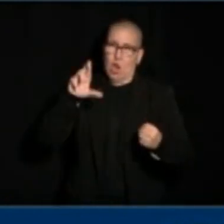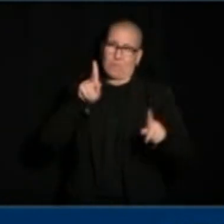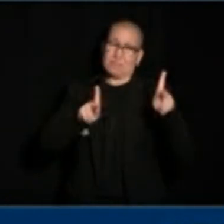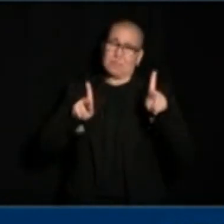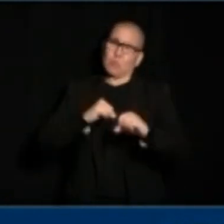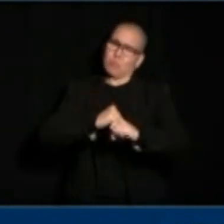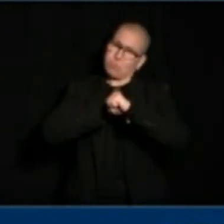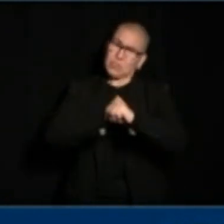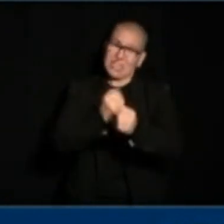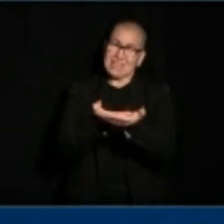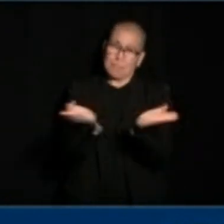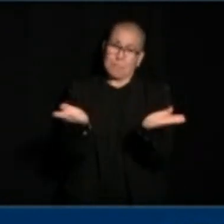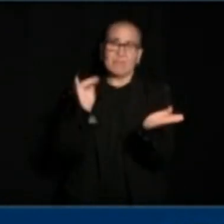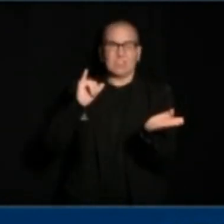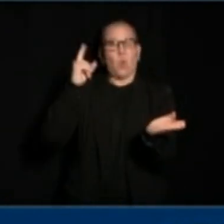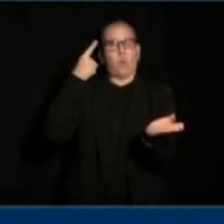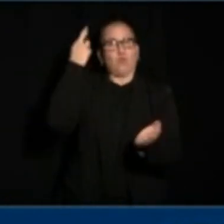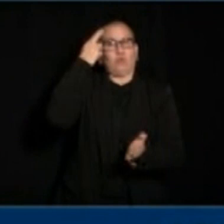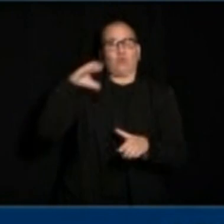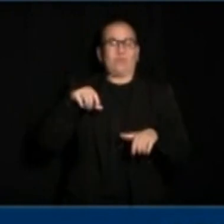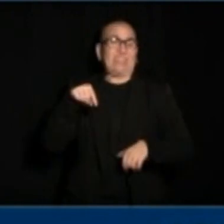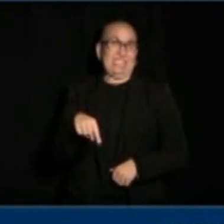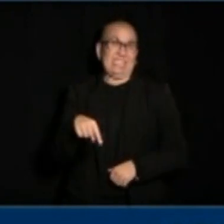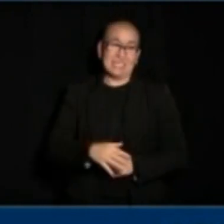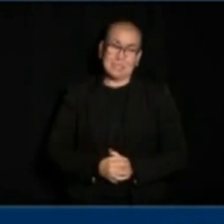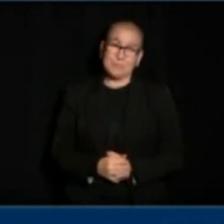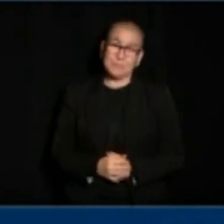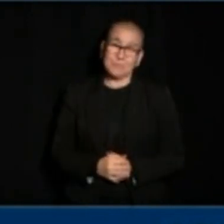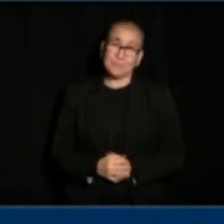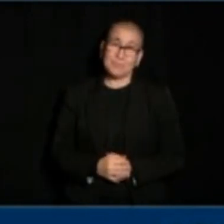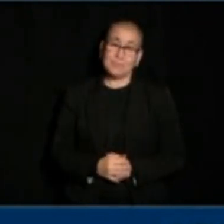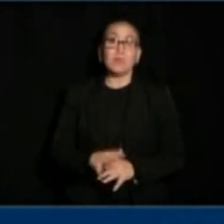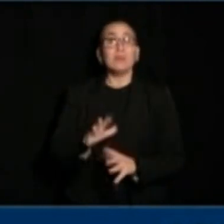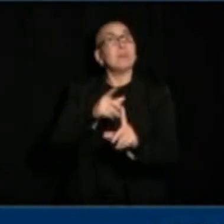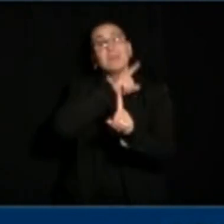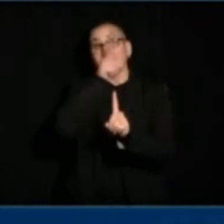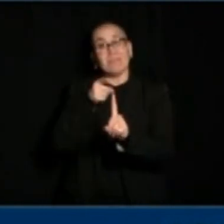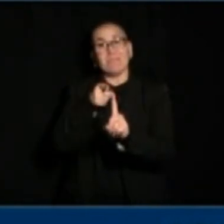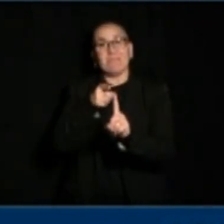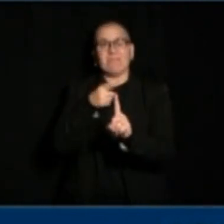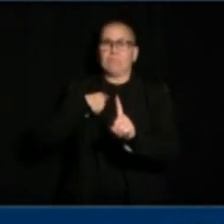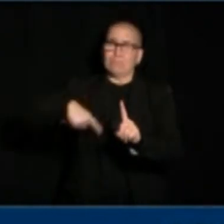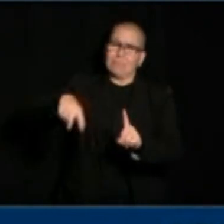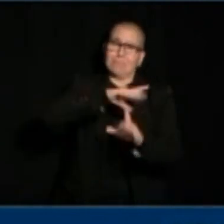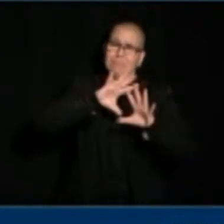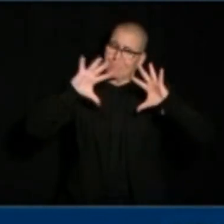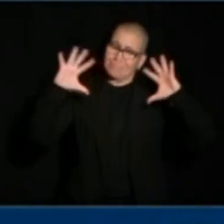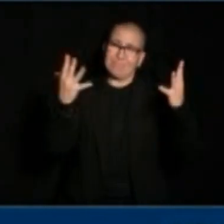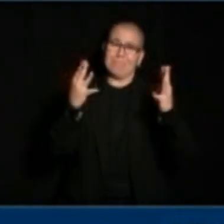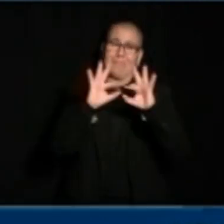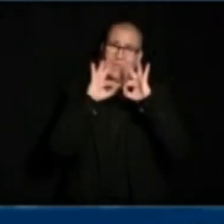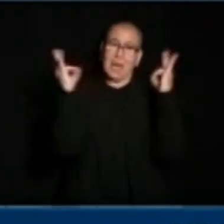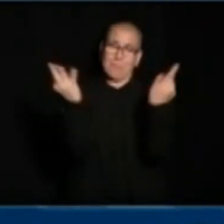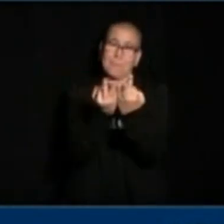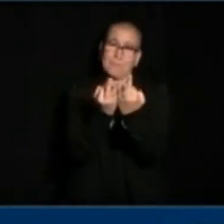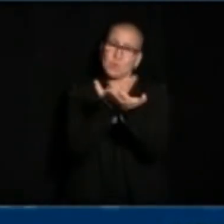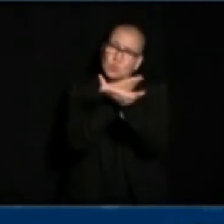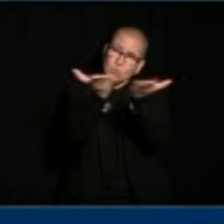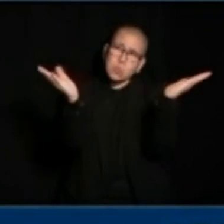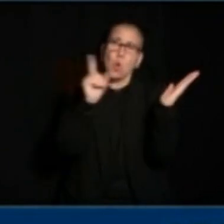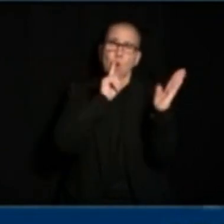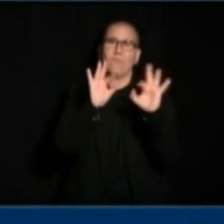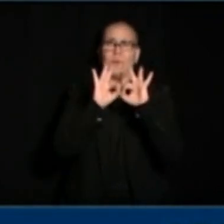All of this comes back down to families and to each and every one of you. And I just want to be very clear. The teachers